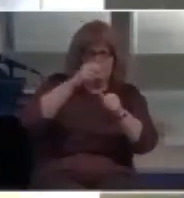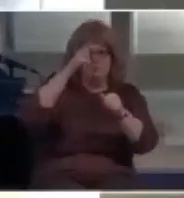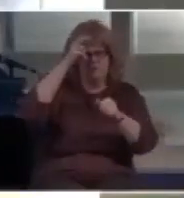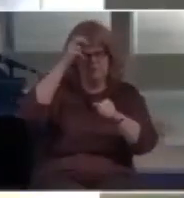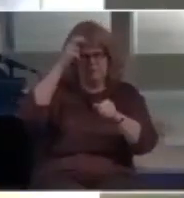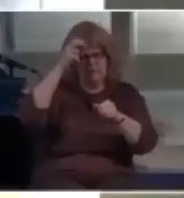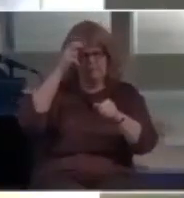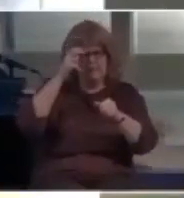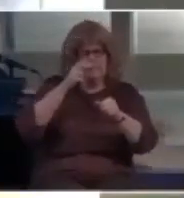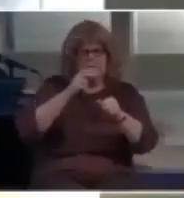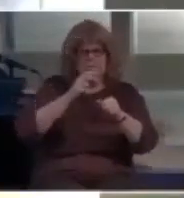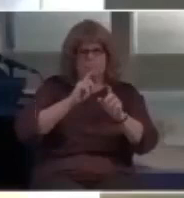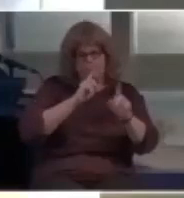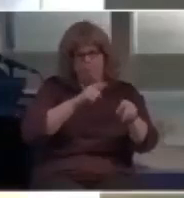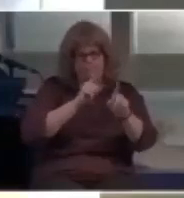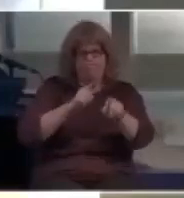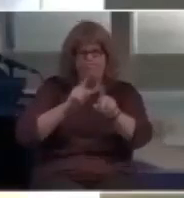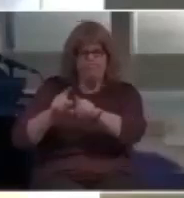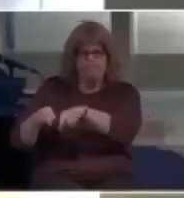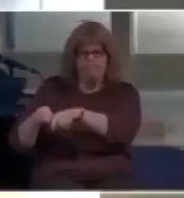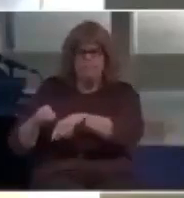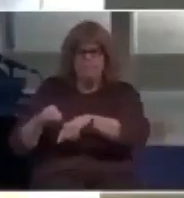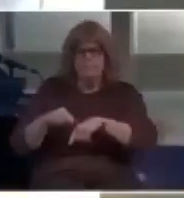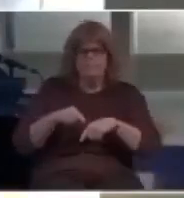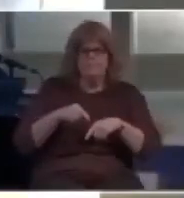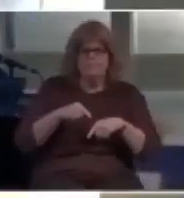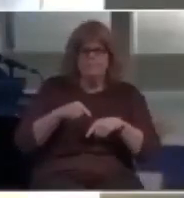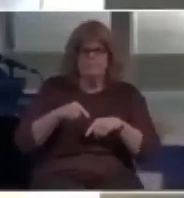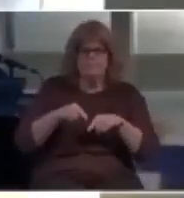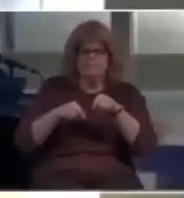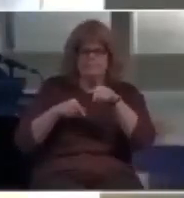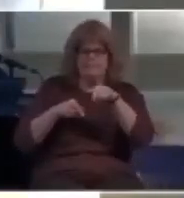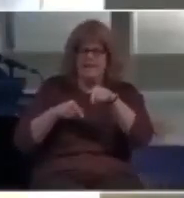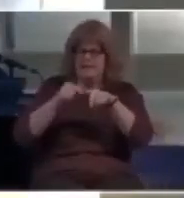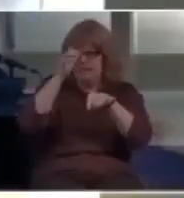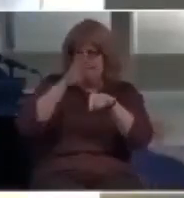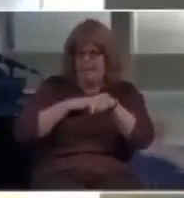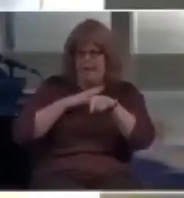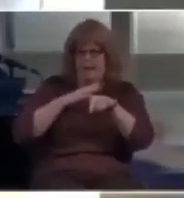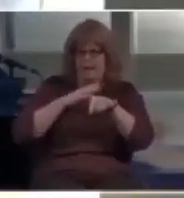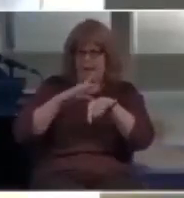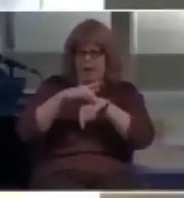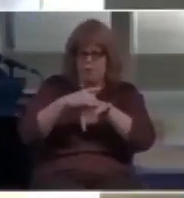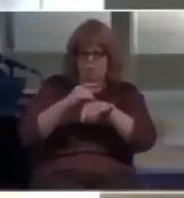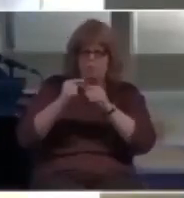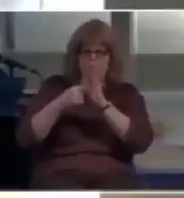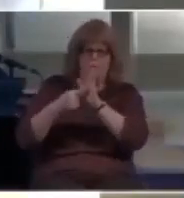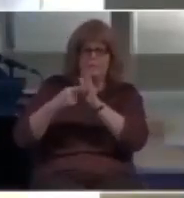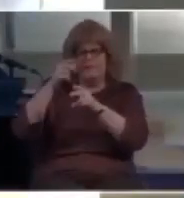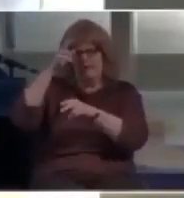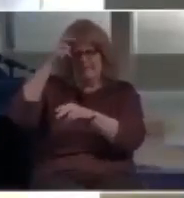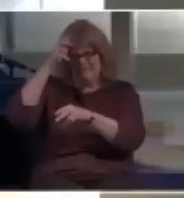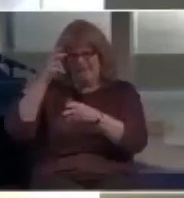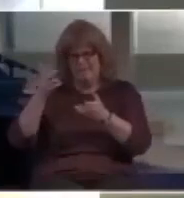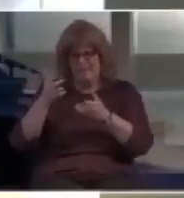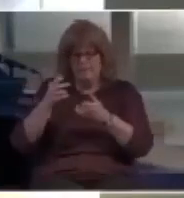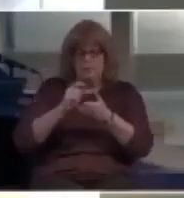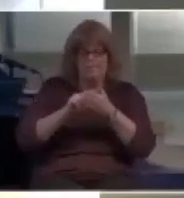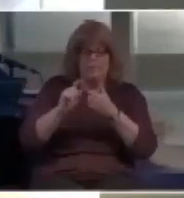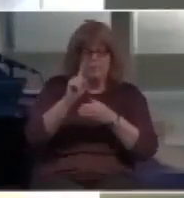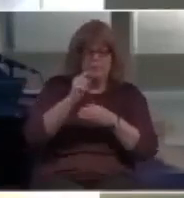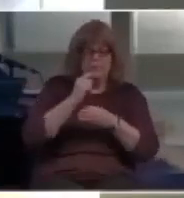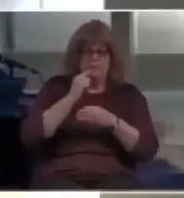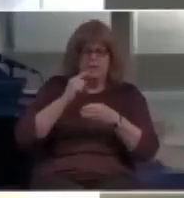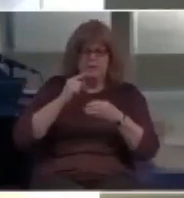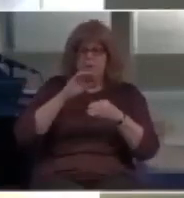as Satan's regent, as his man on earth. And so in verse 1, look with me at verse 1, it says, "And the dragon stood